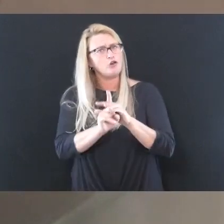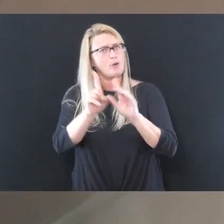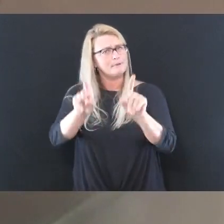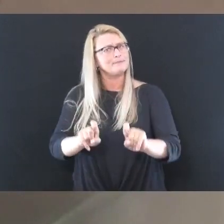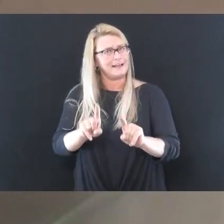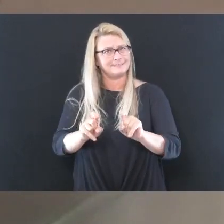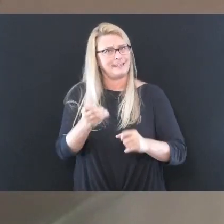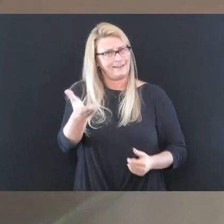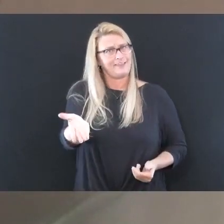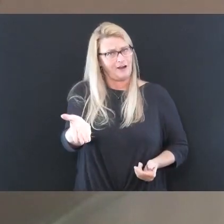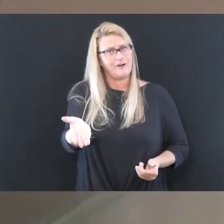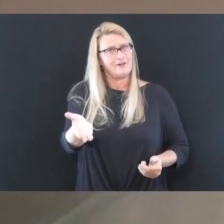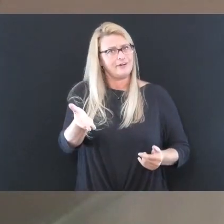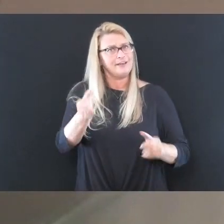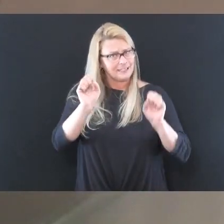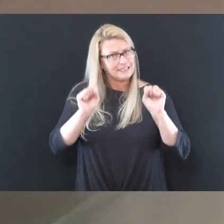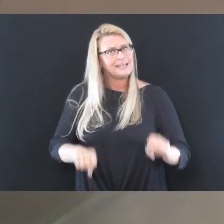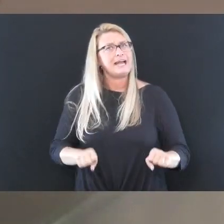up, get tested,